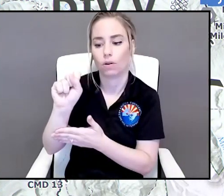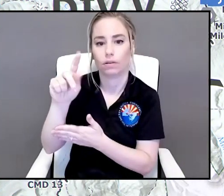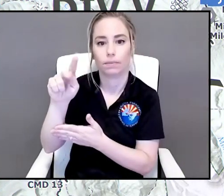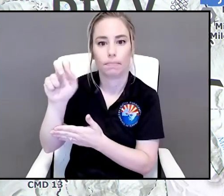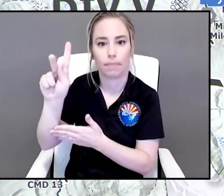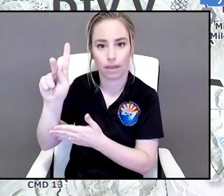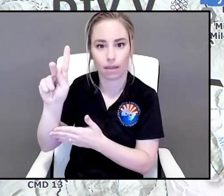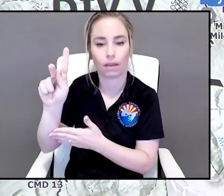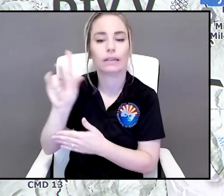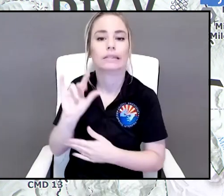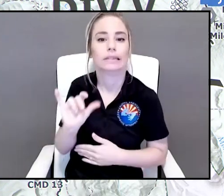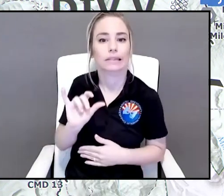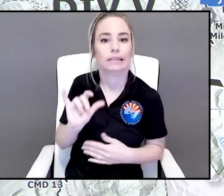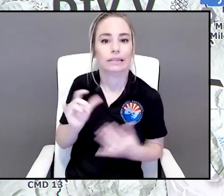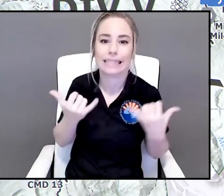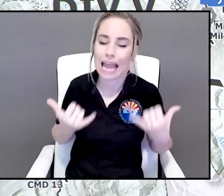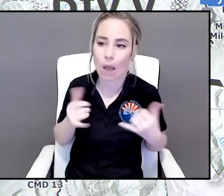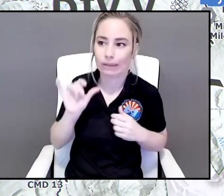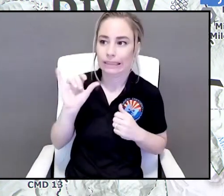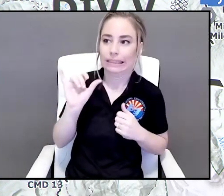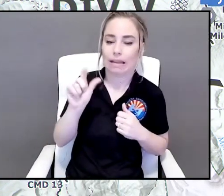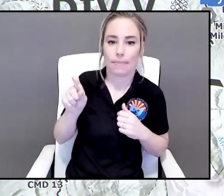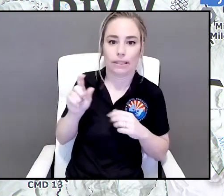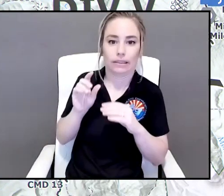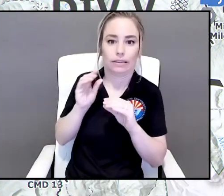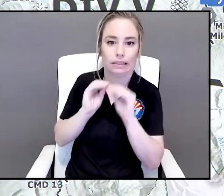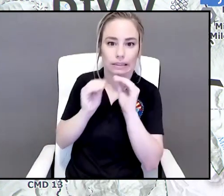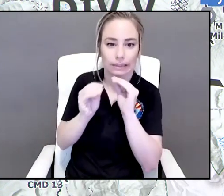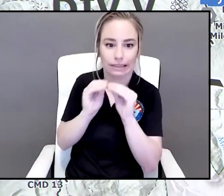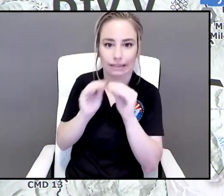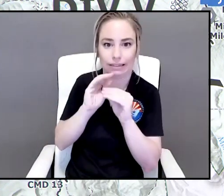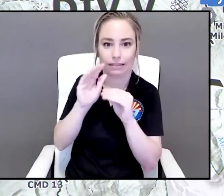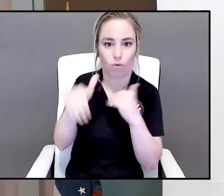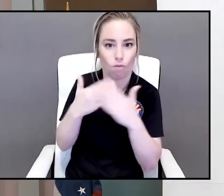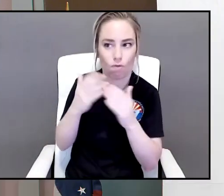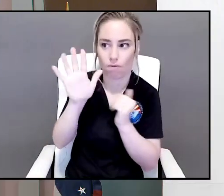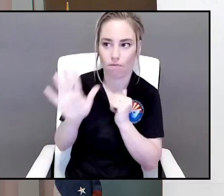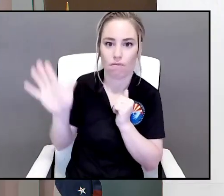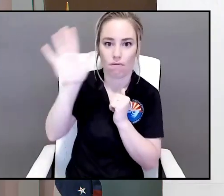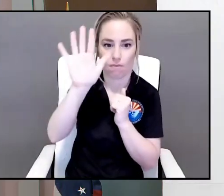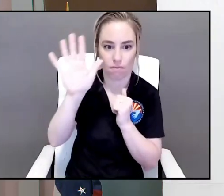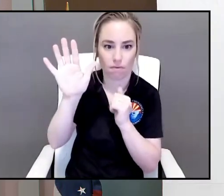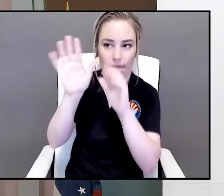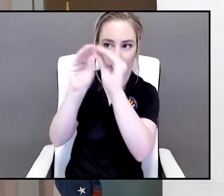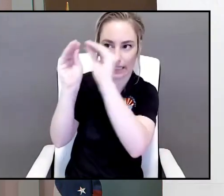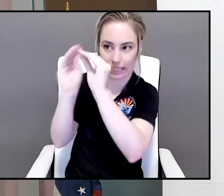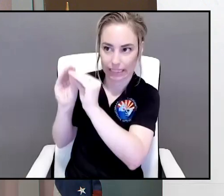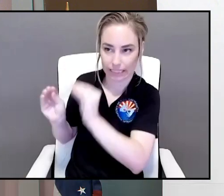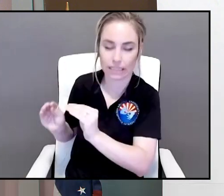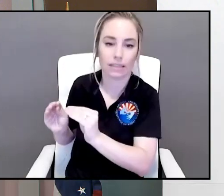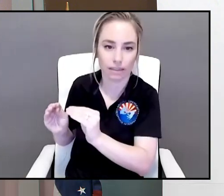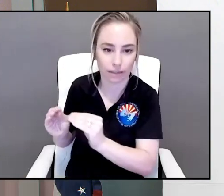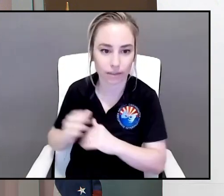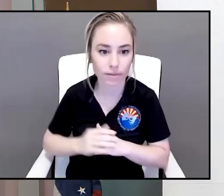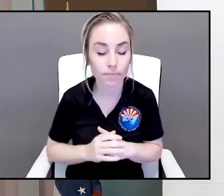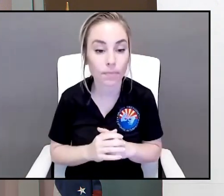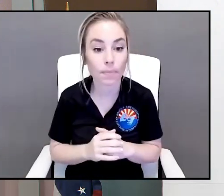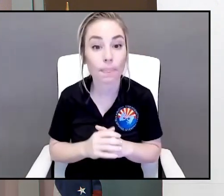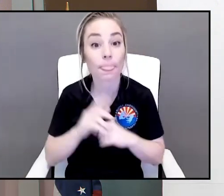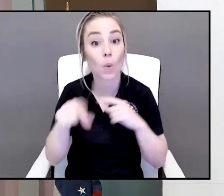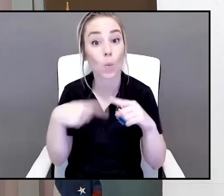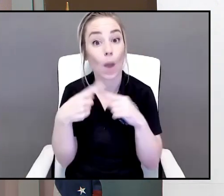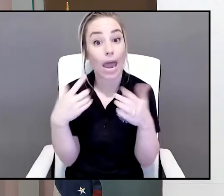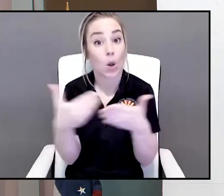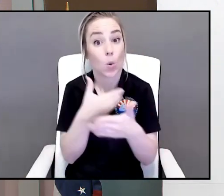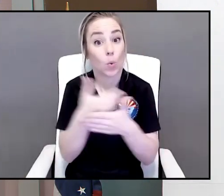going to try to see what we can do to get some of that fixed. So as that person gets up there,